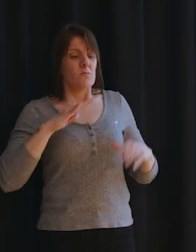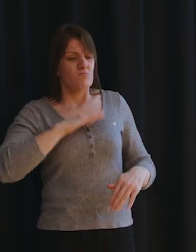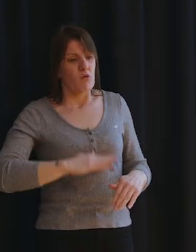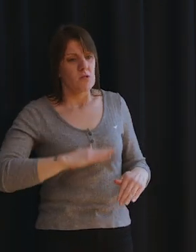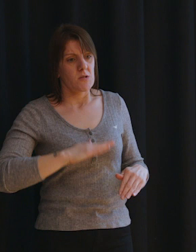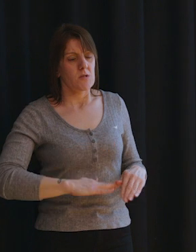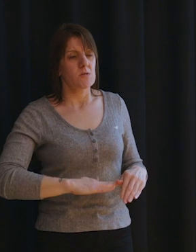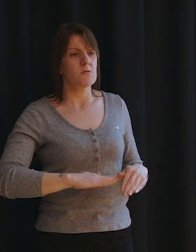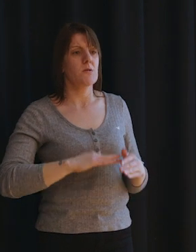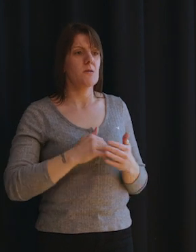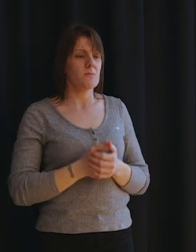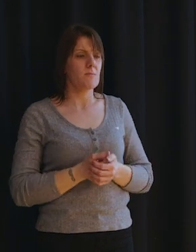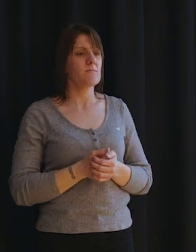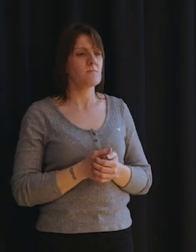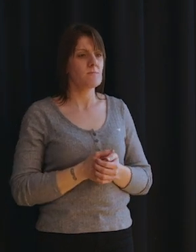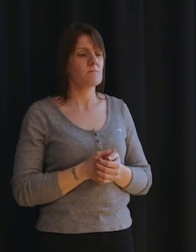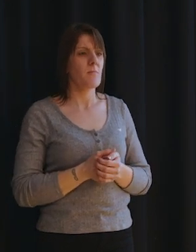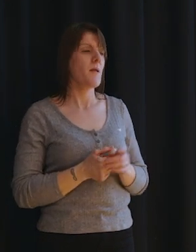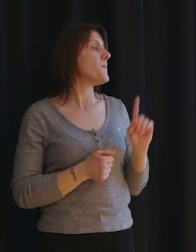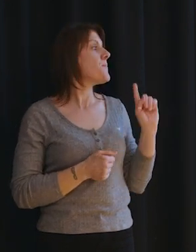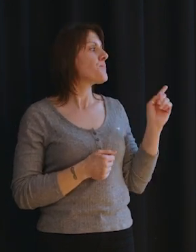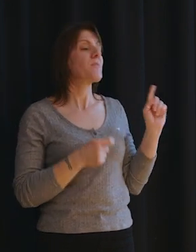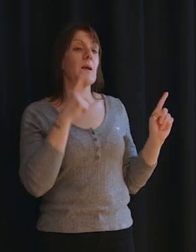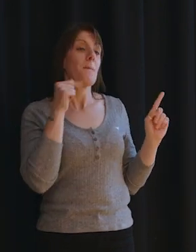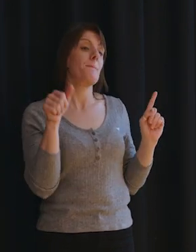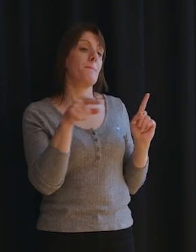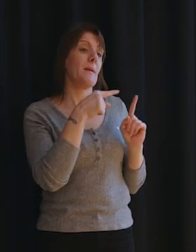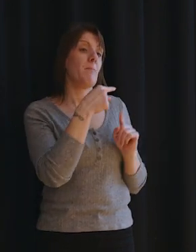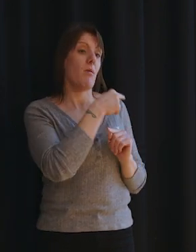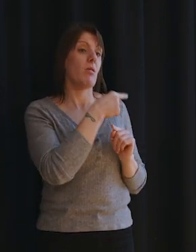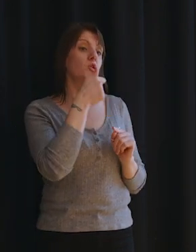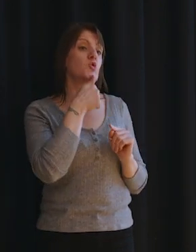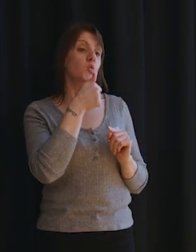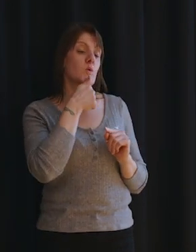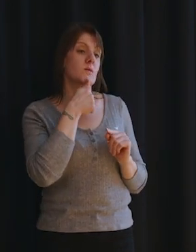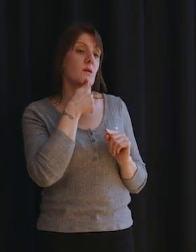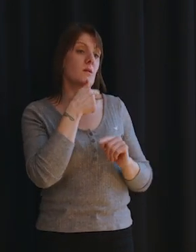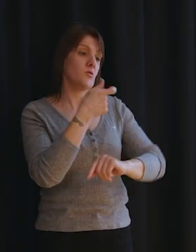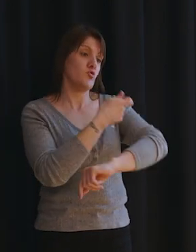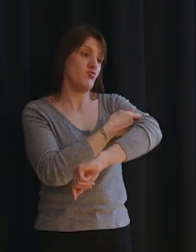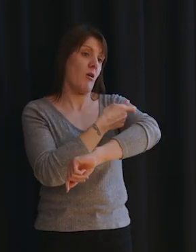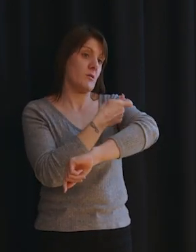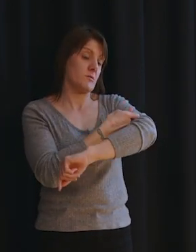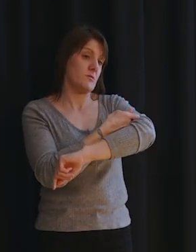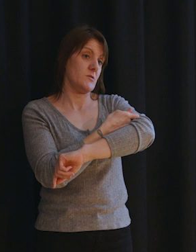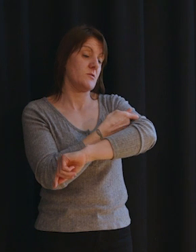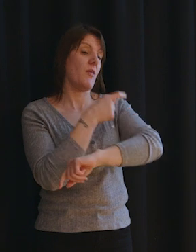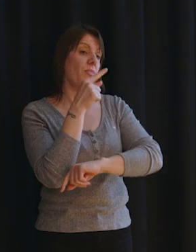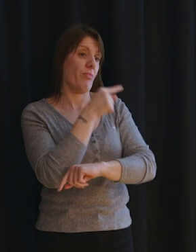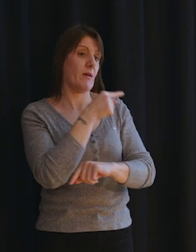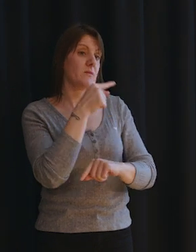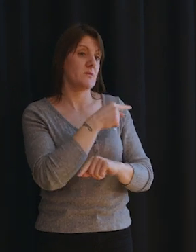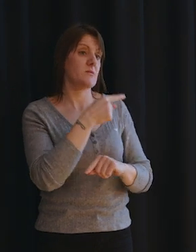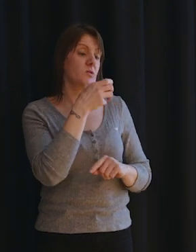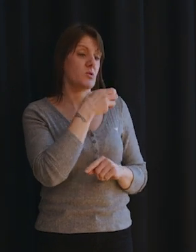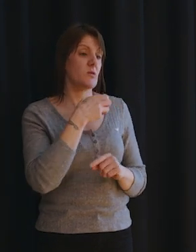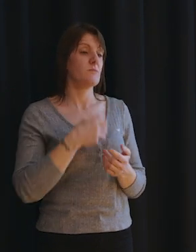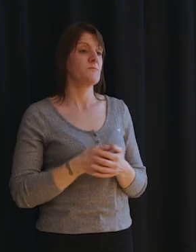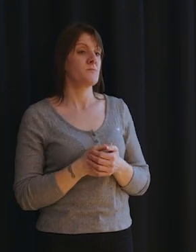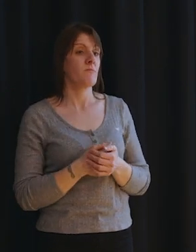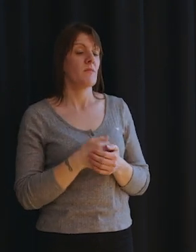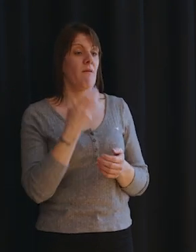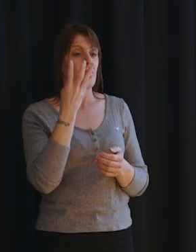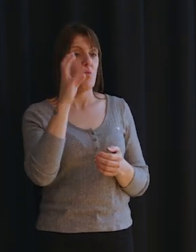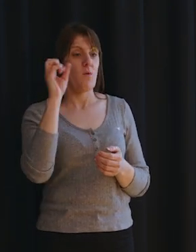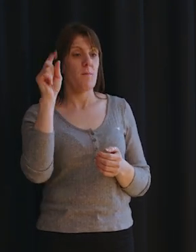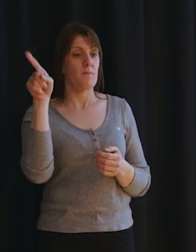people, so this, sorry, just to be clear, this is for people who are using substances, so that's in with that cohort of young people.